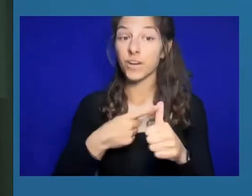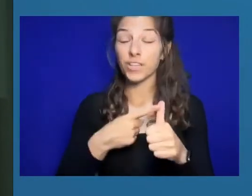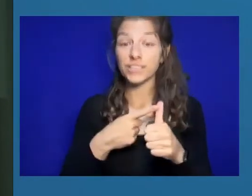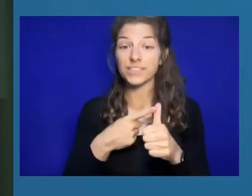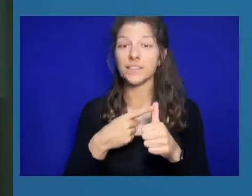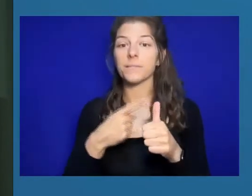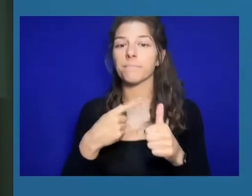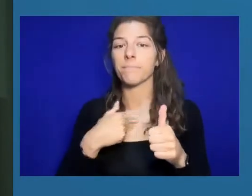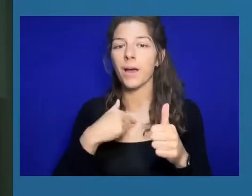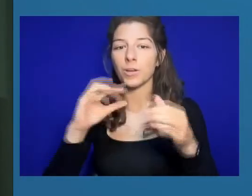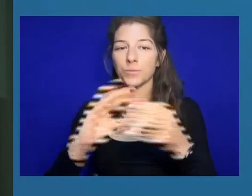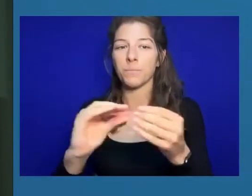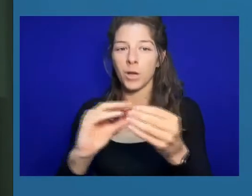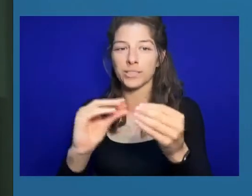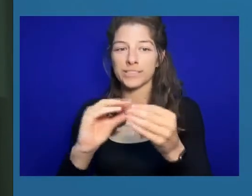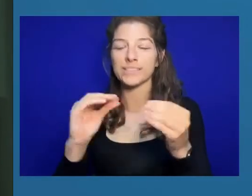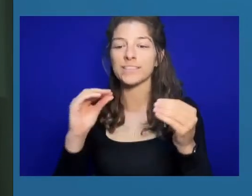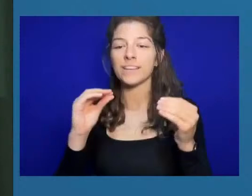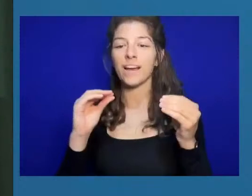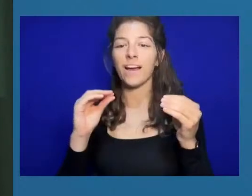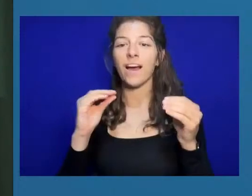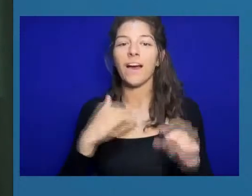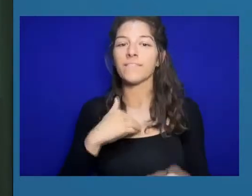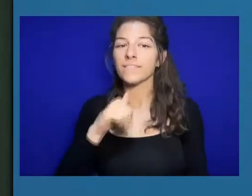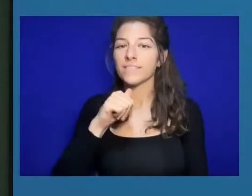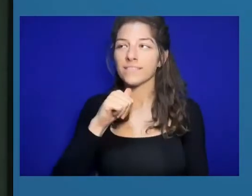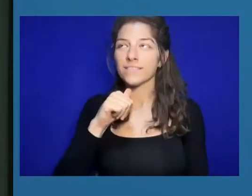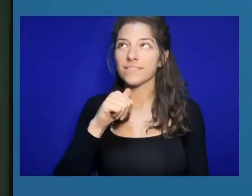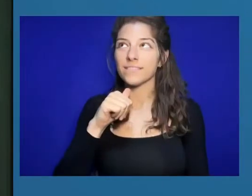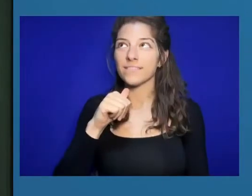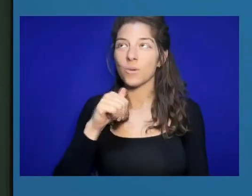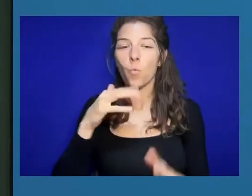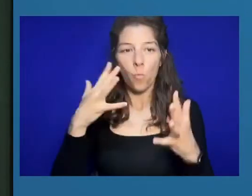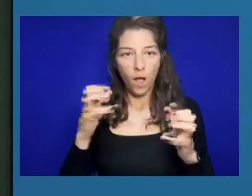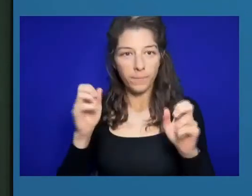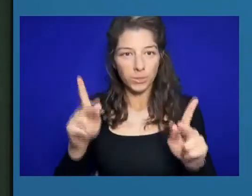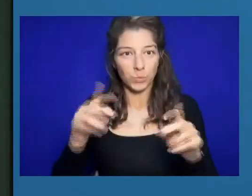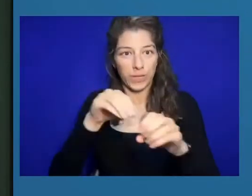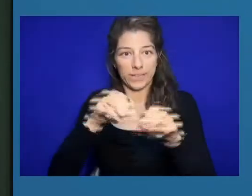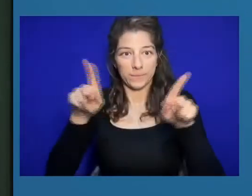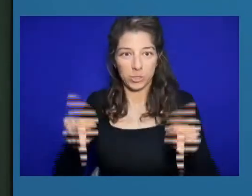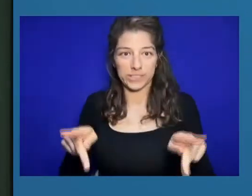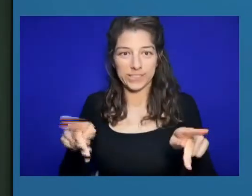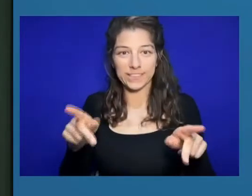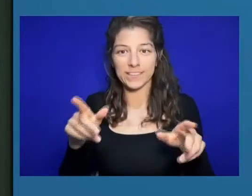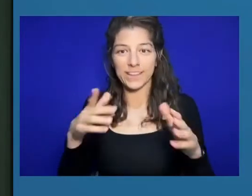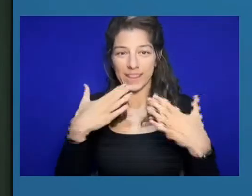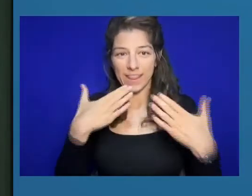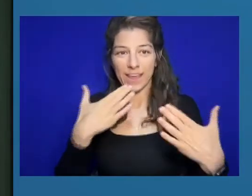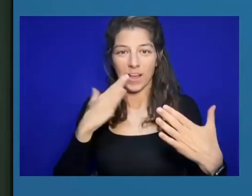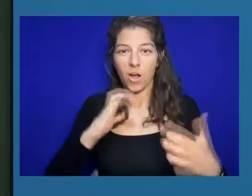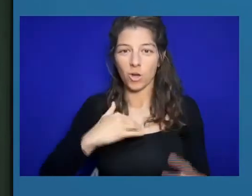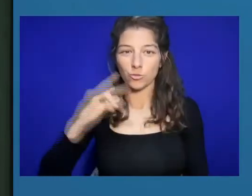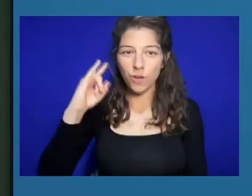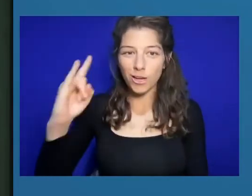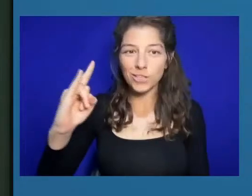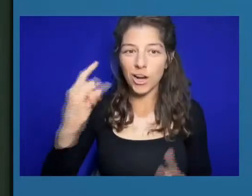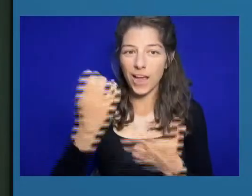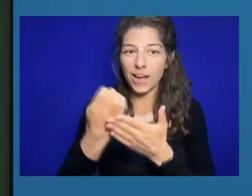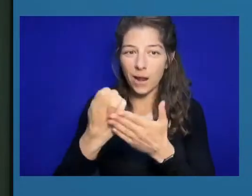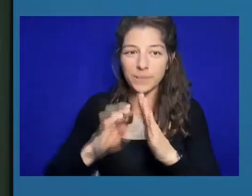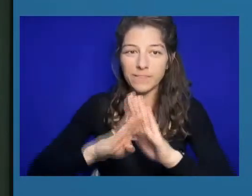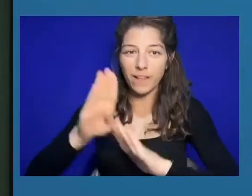a little bit up front because I have not until now had a chance in person to thank our rock star economic development